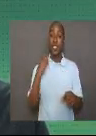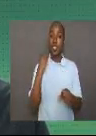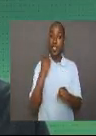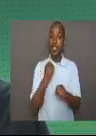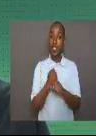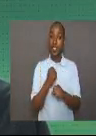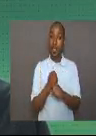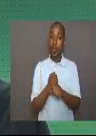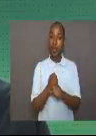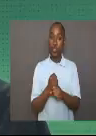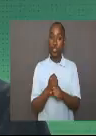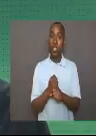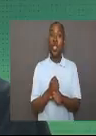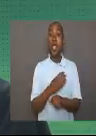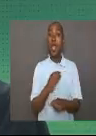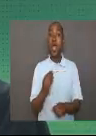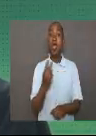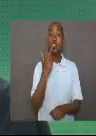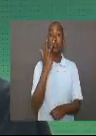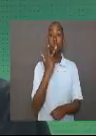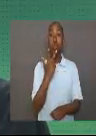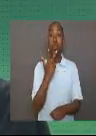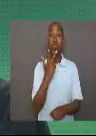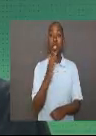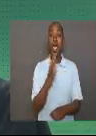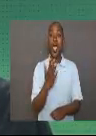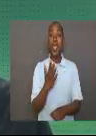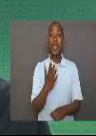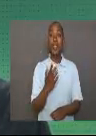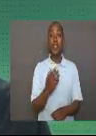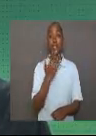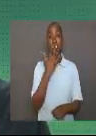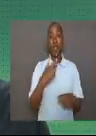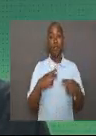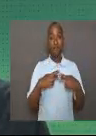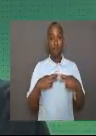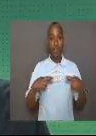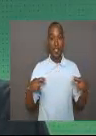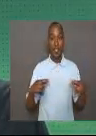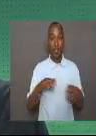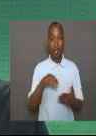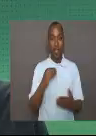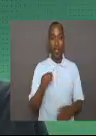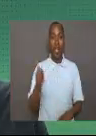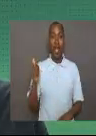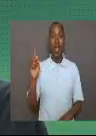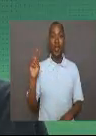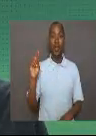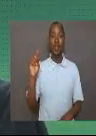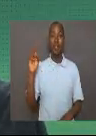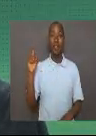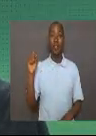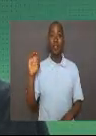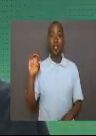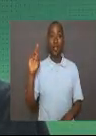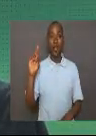discuss 3 types of blood vessels: arteries, veins,